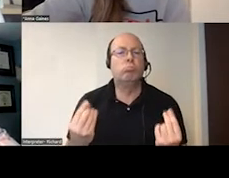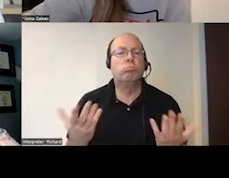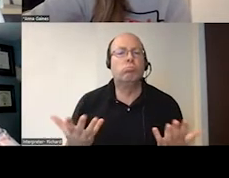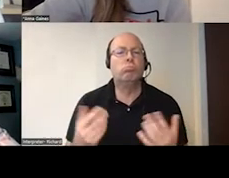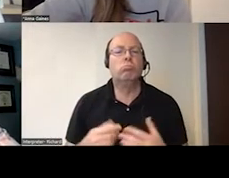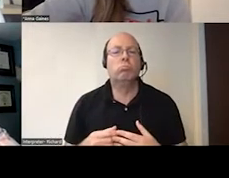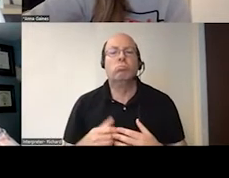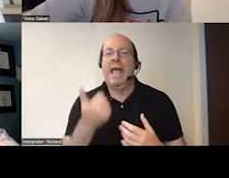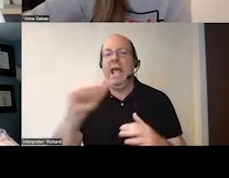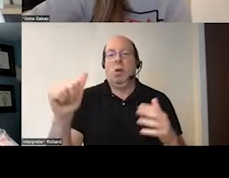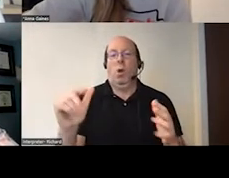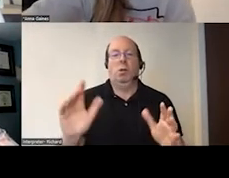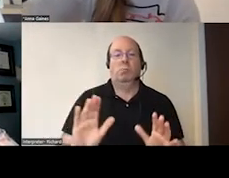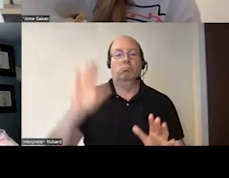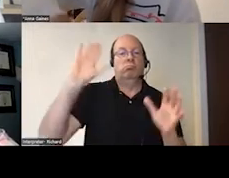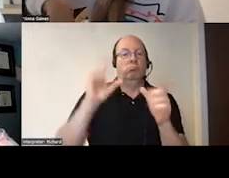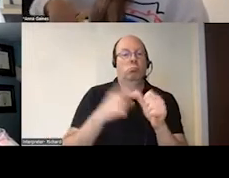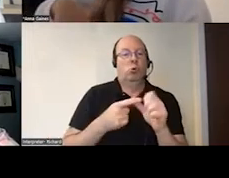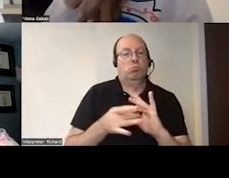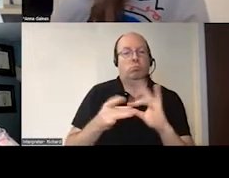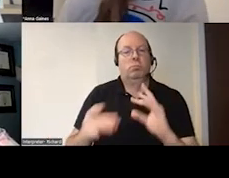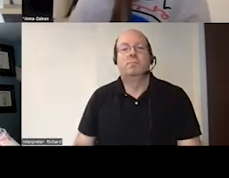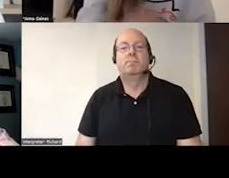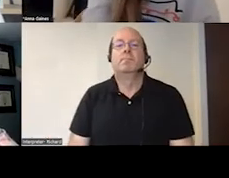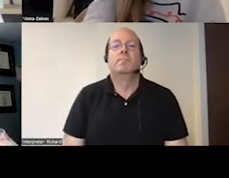Whoever wants to go first can start on that.